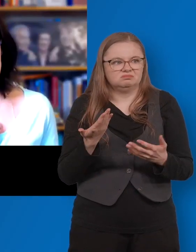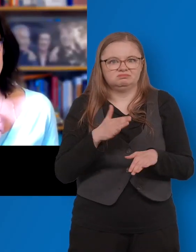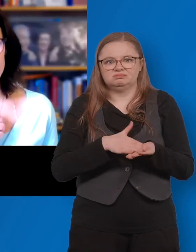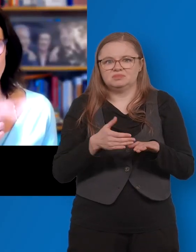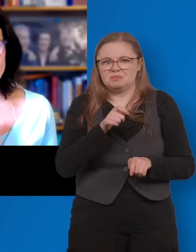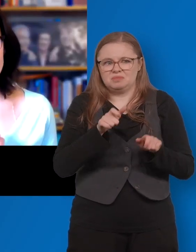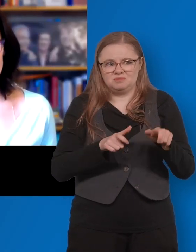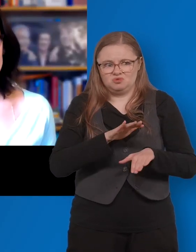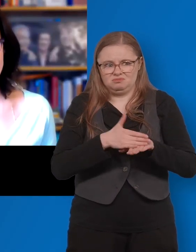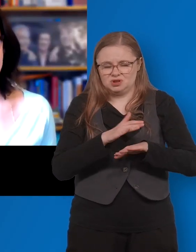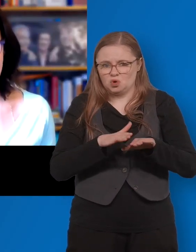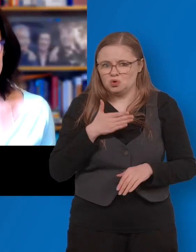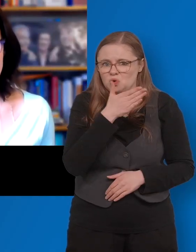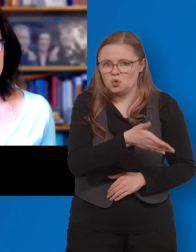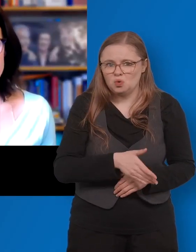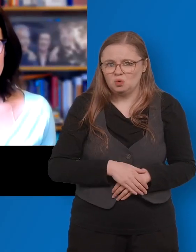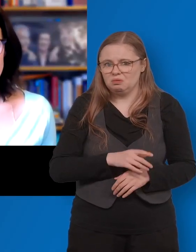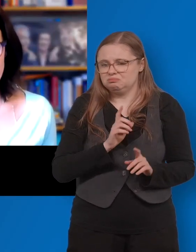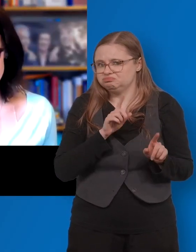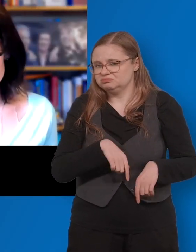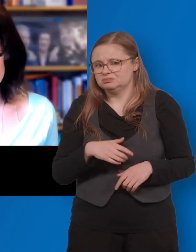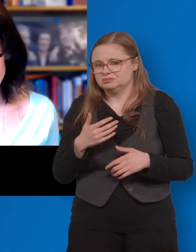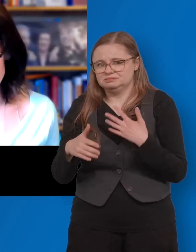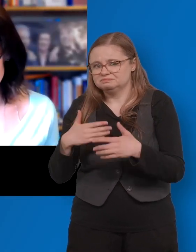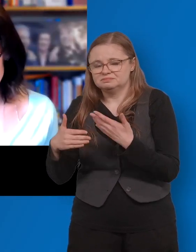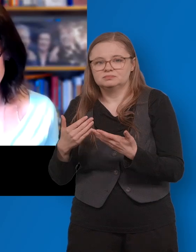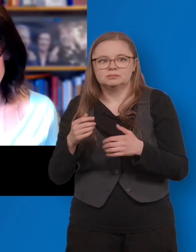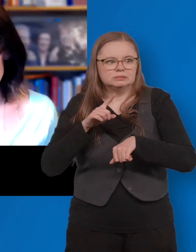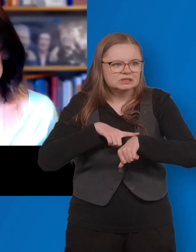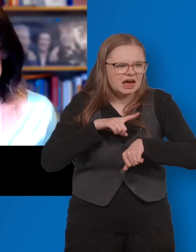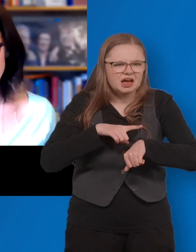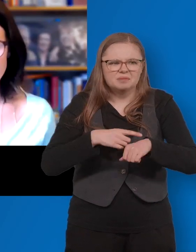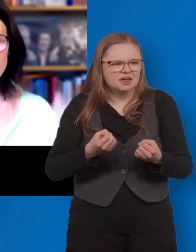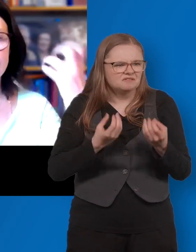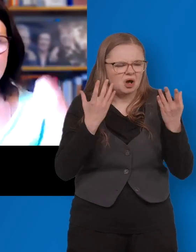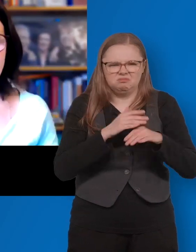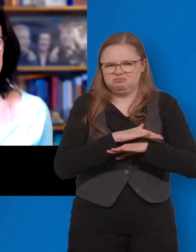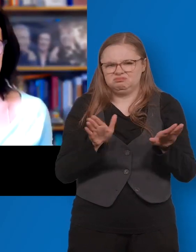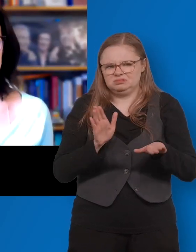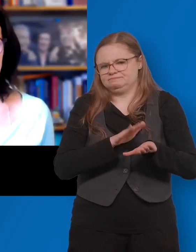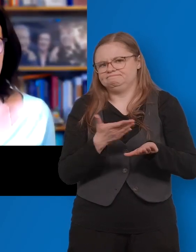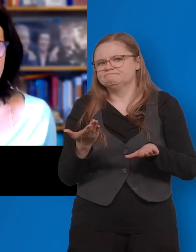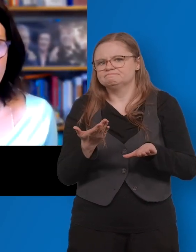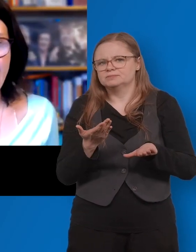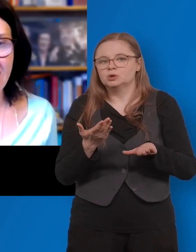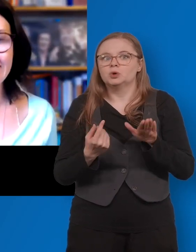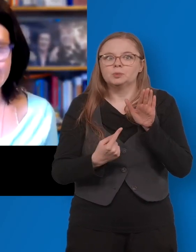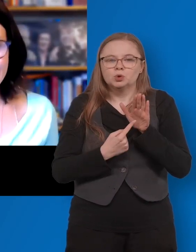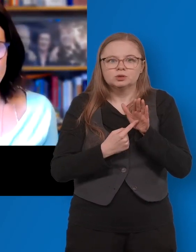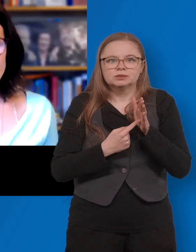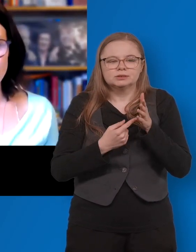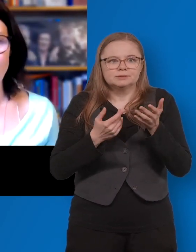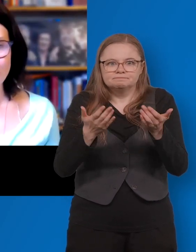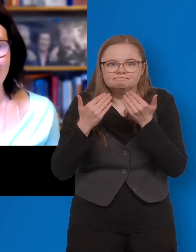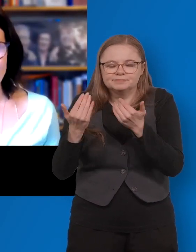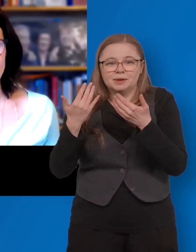and people won't devote their time. So we actually spend a lot of time on trying to entice people in and getting